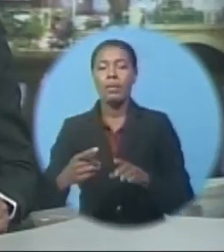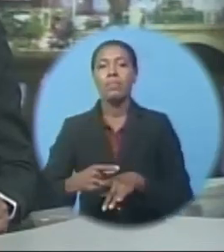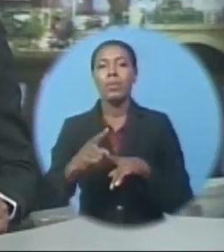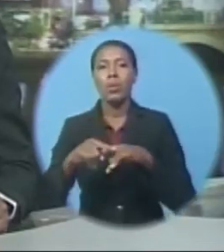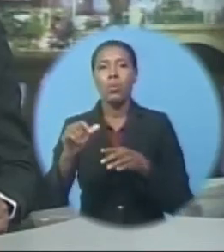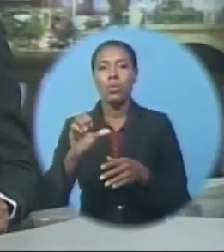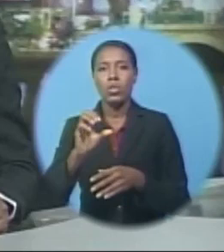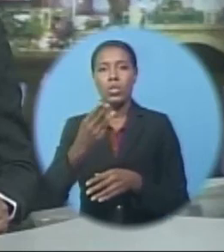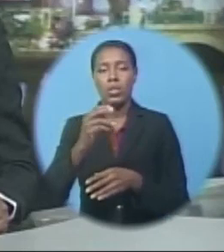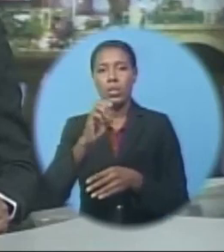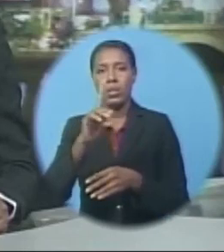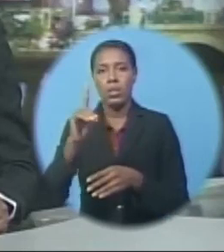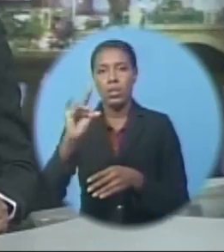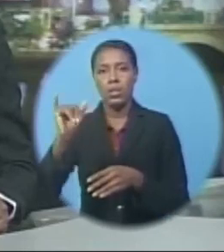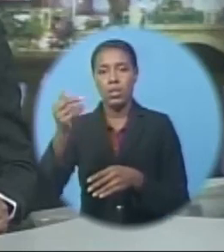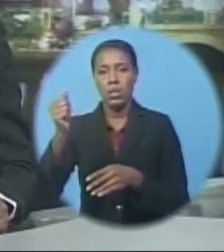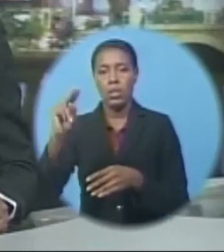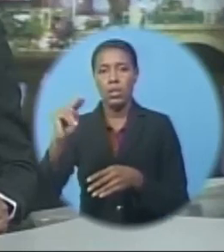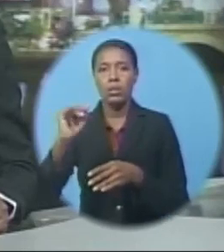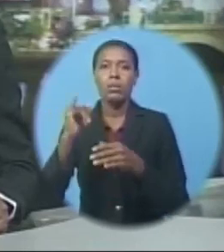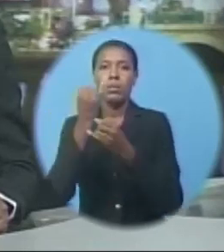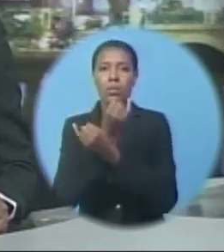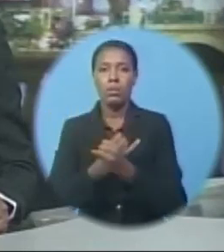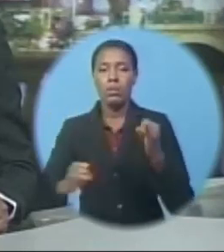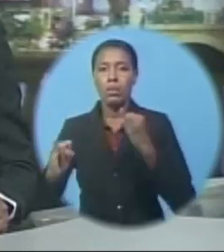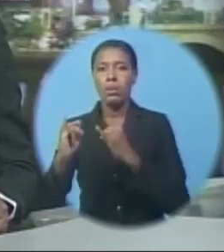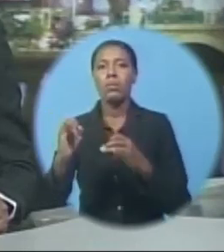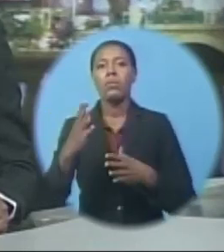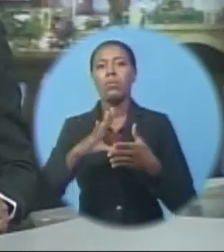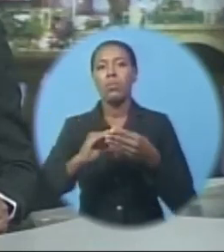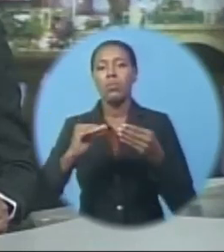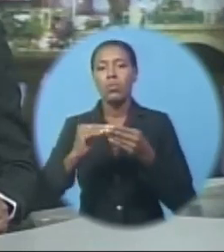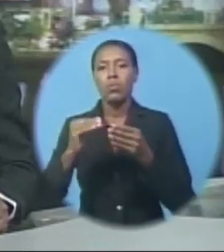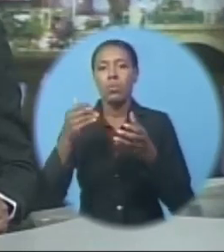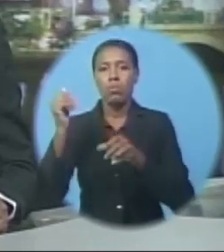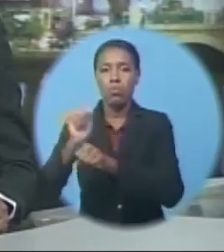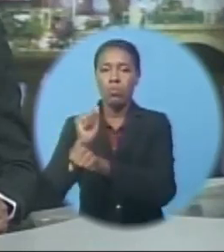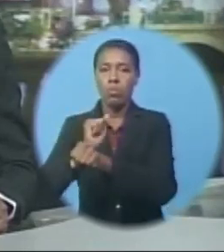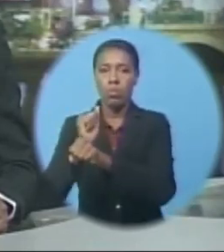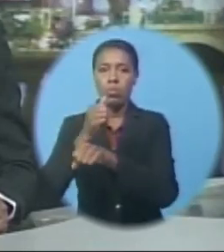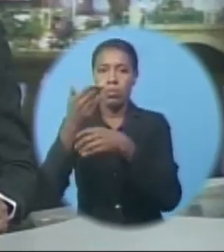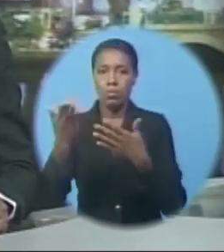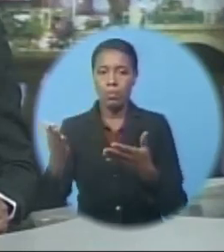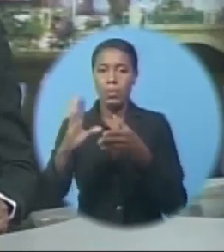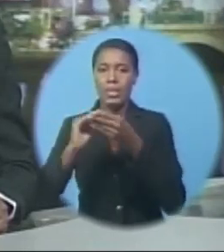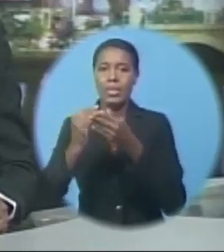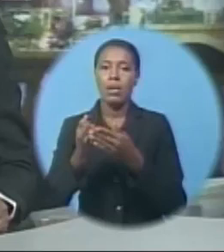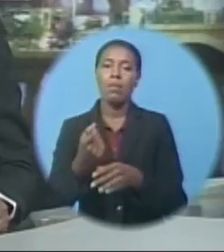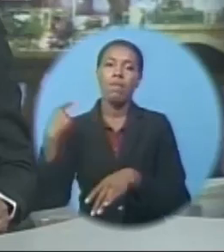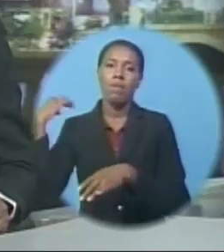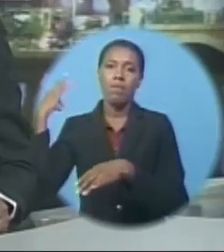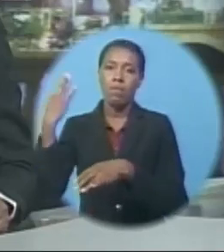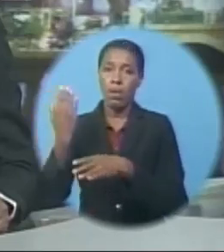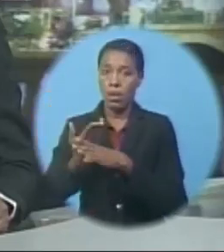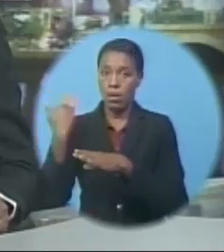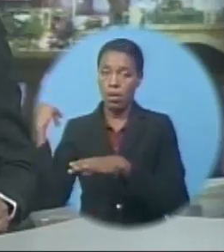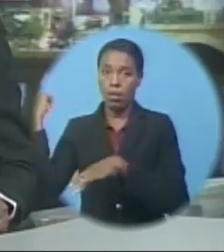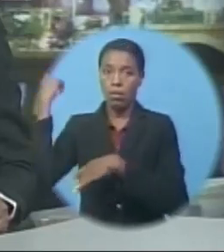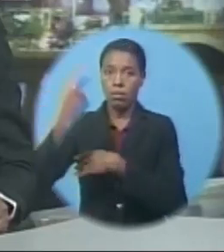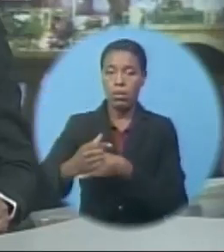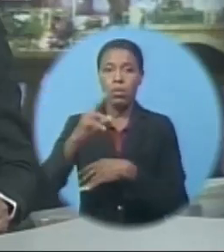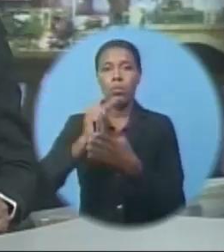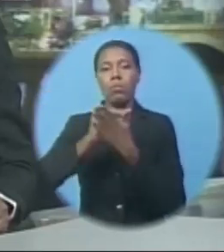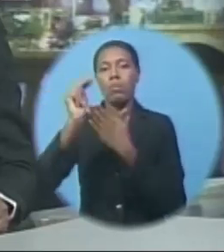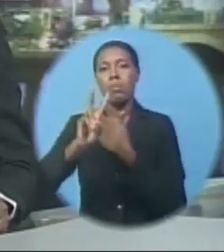Chedijagan International. According to the public relations officer for the Chedijagan International, from last Friday until November 2nd, the runway